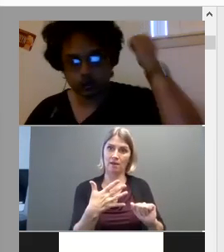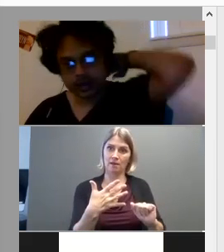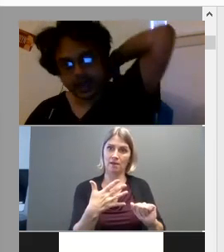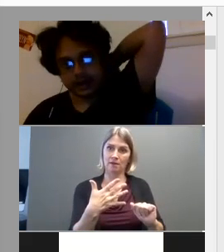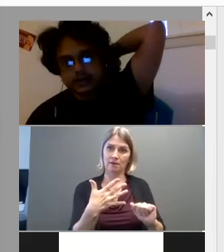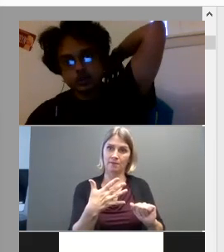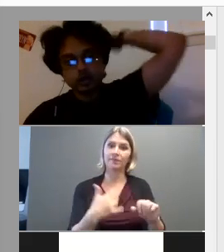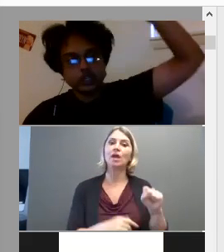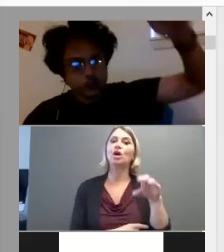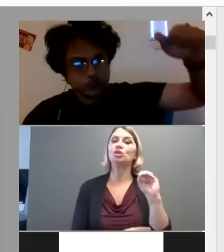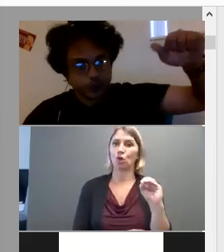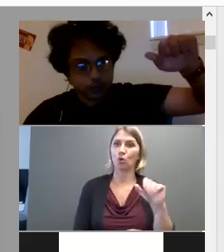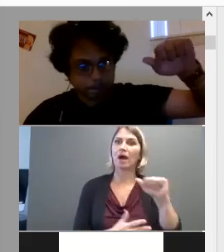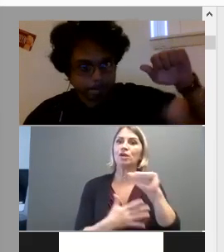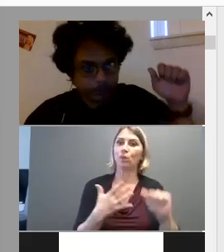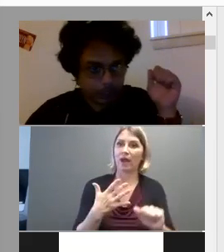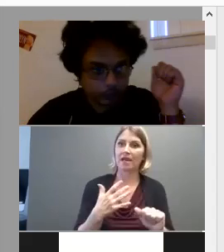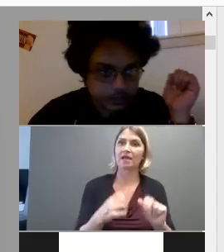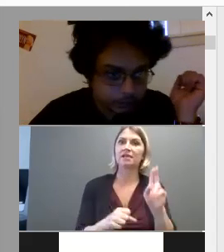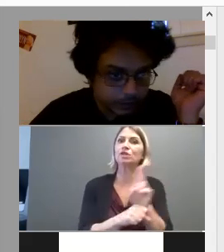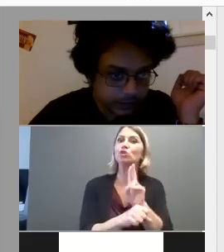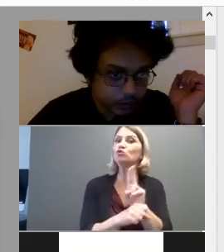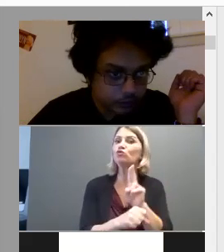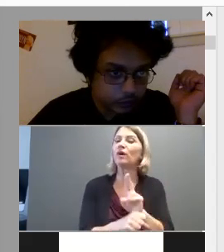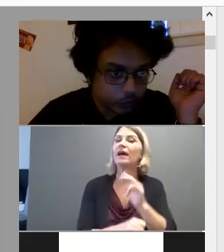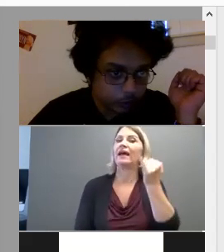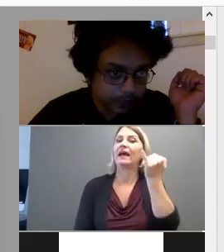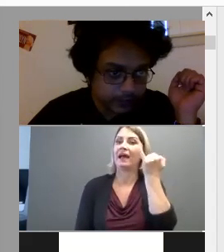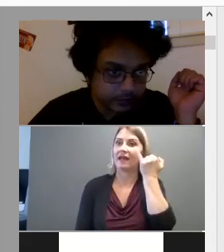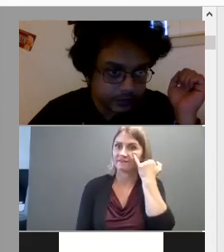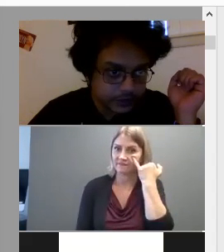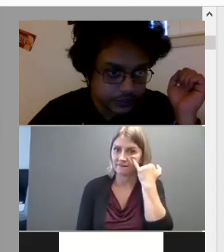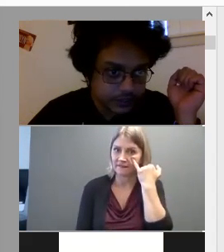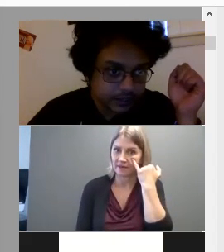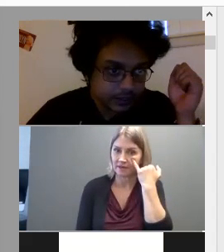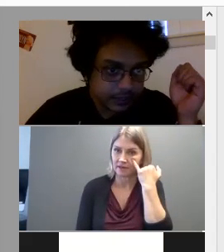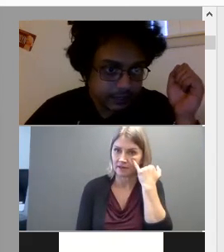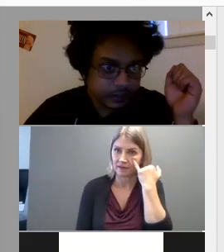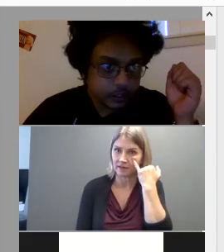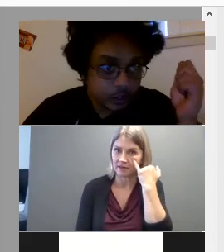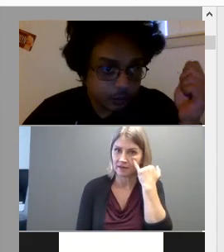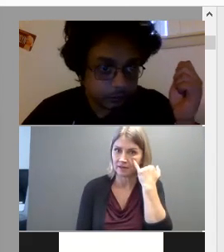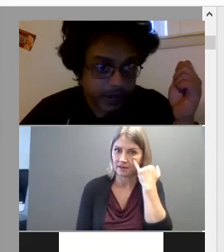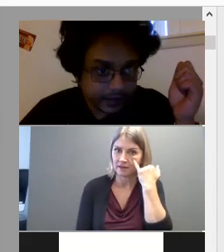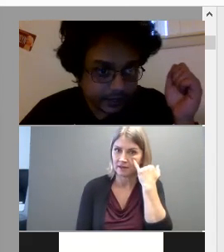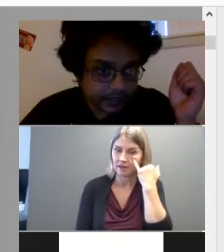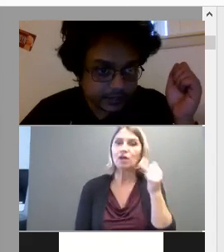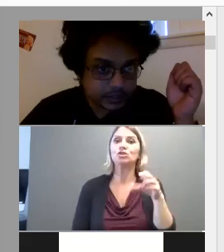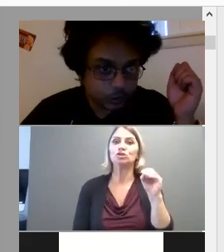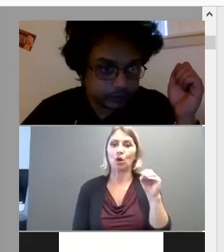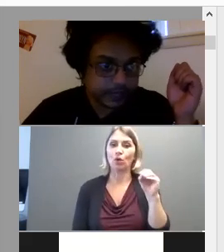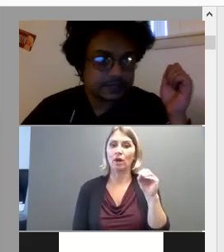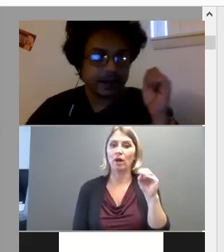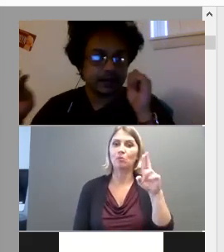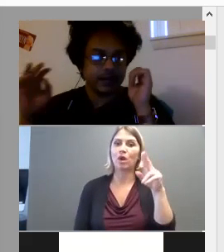Yes. So an array is only useful. How does it break down for non-binary fixed trees? So Brian